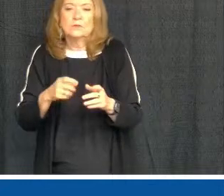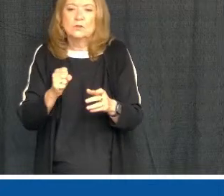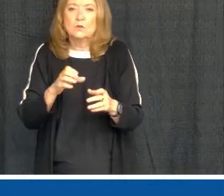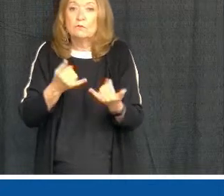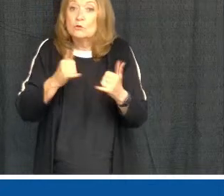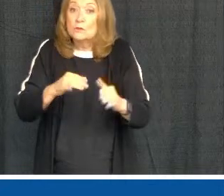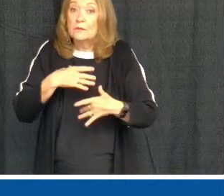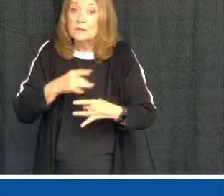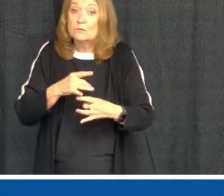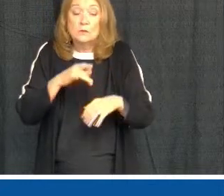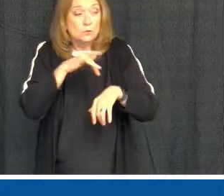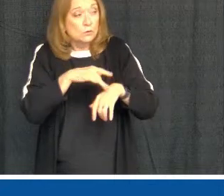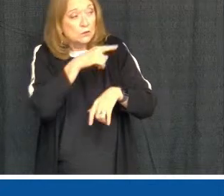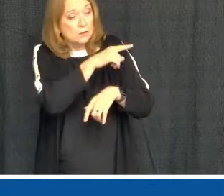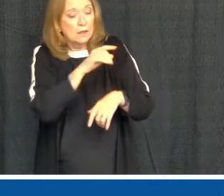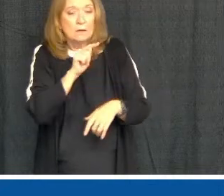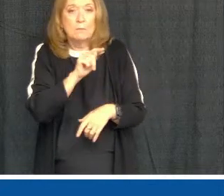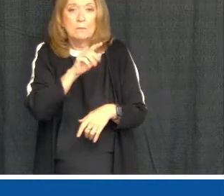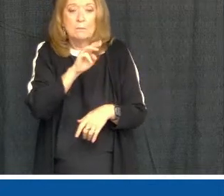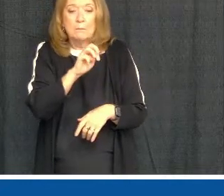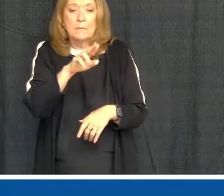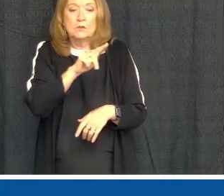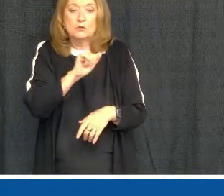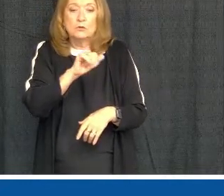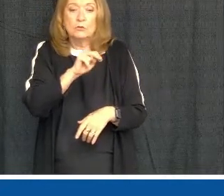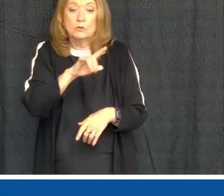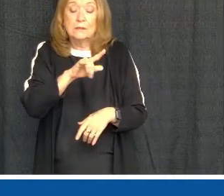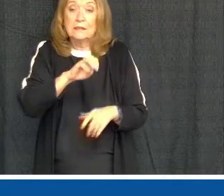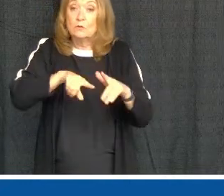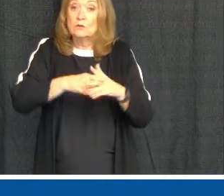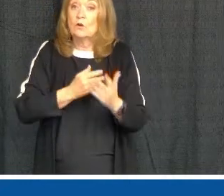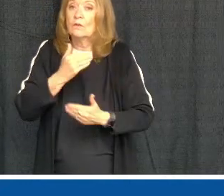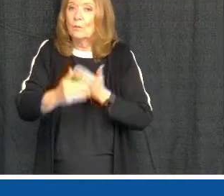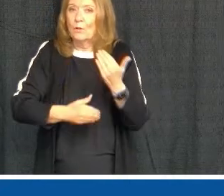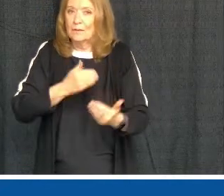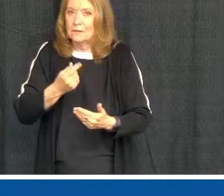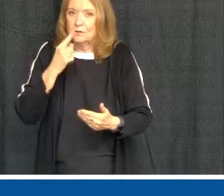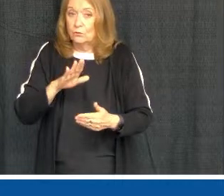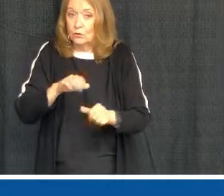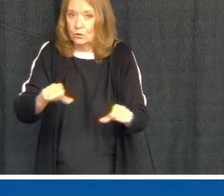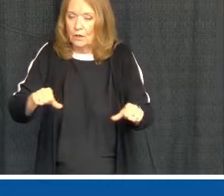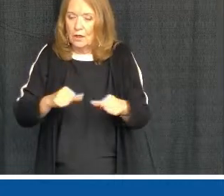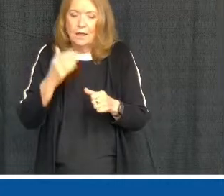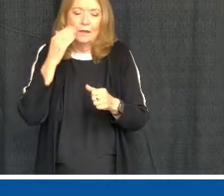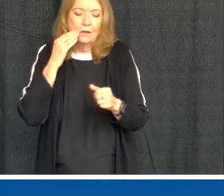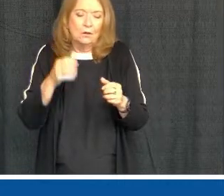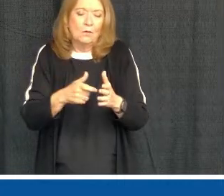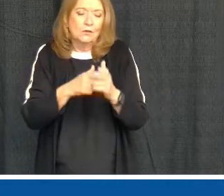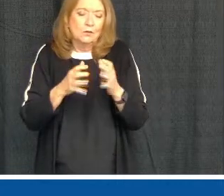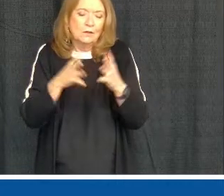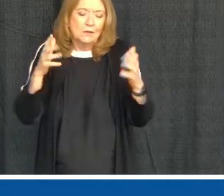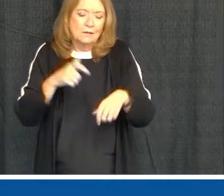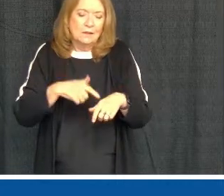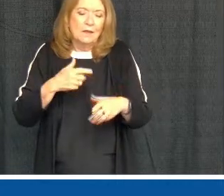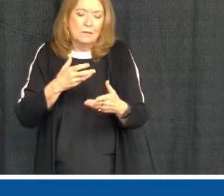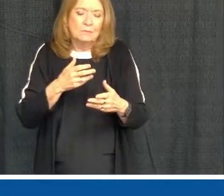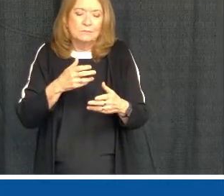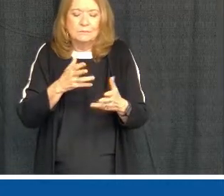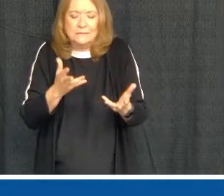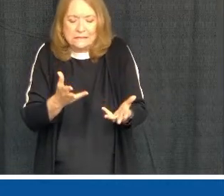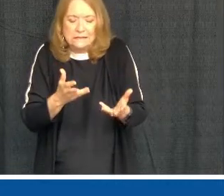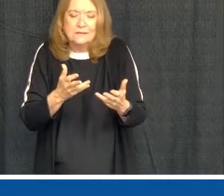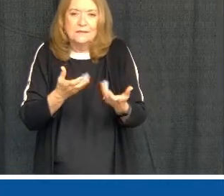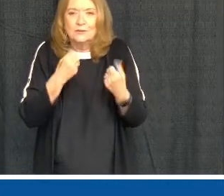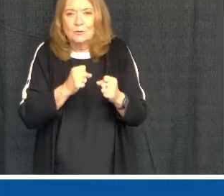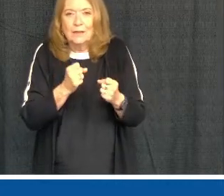out to Mr. Tyndall and start the process as well. So thank you for your time. I know I took quite a bit of it asking questions. I'll try and keep